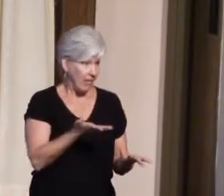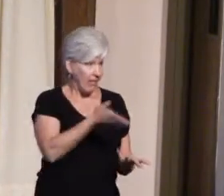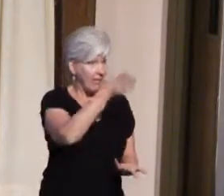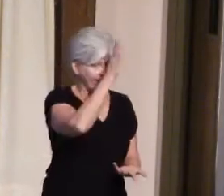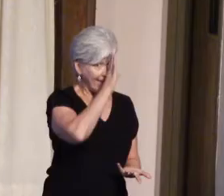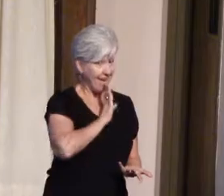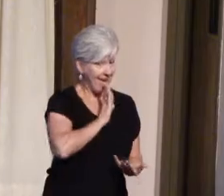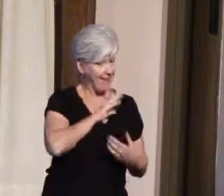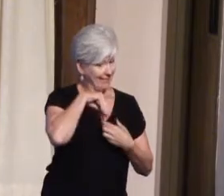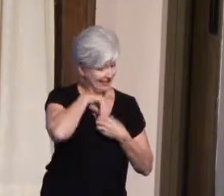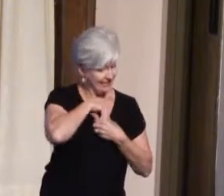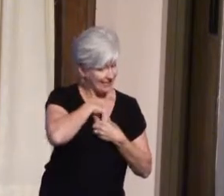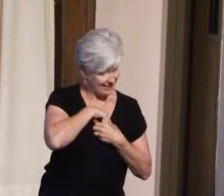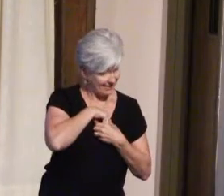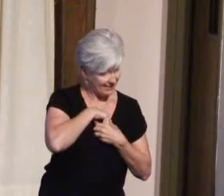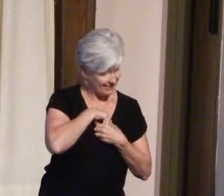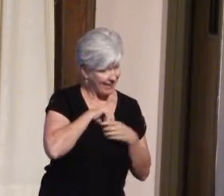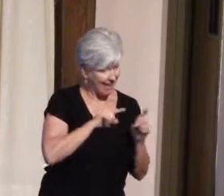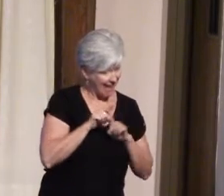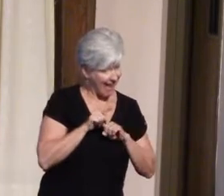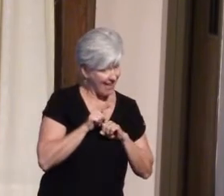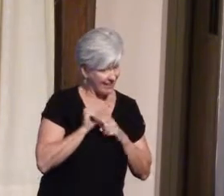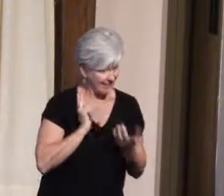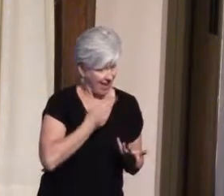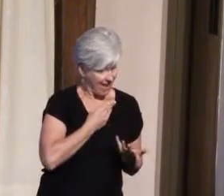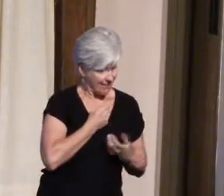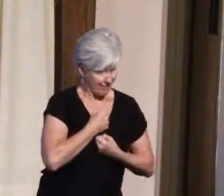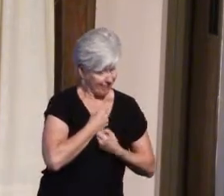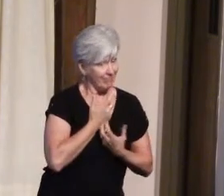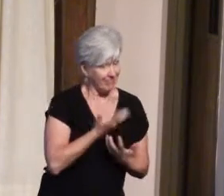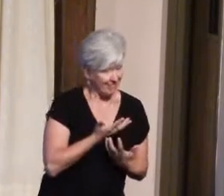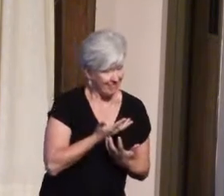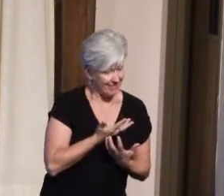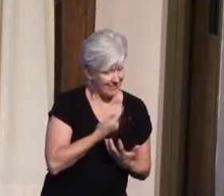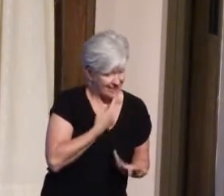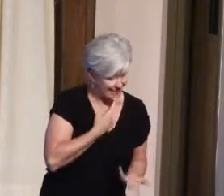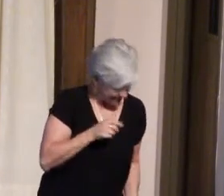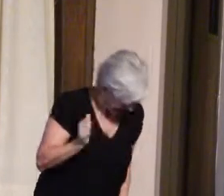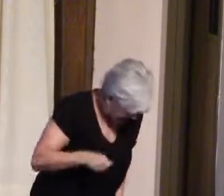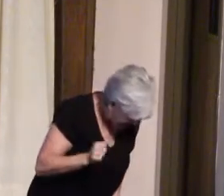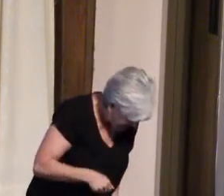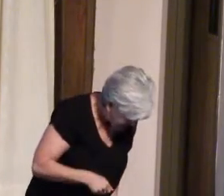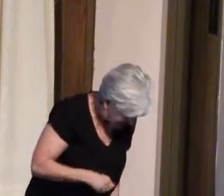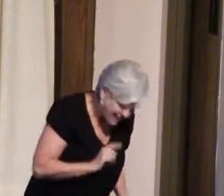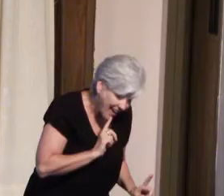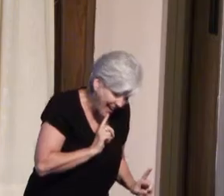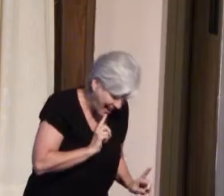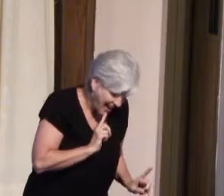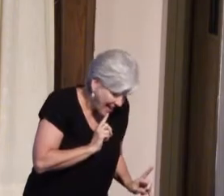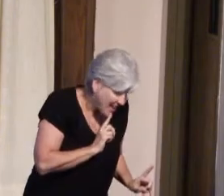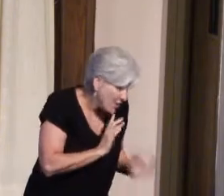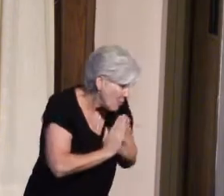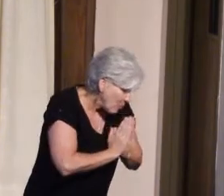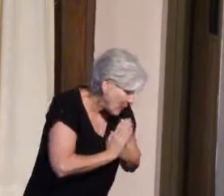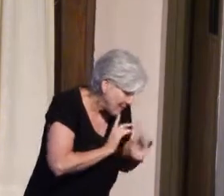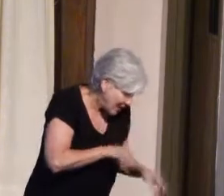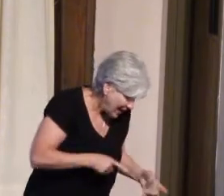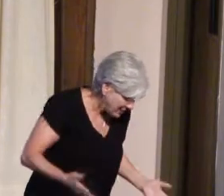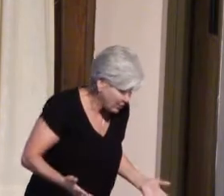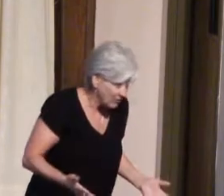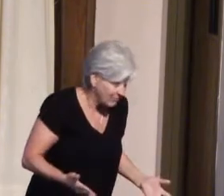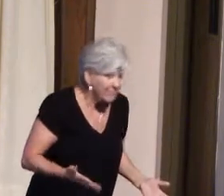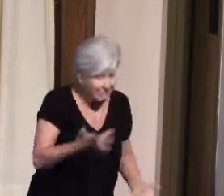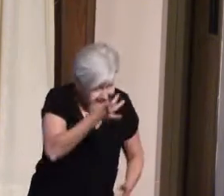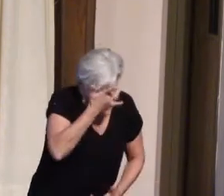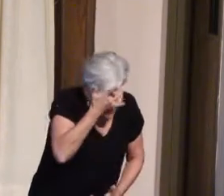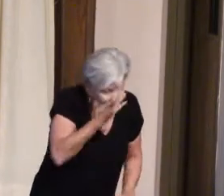yes, beloved, you can have what you want. And our prayers are answered. When we're worried and we can't